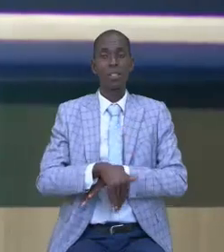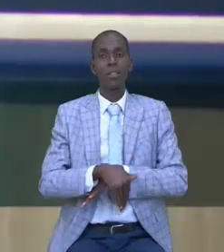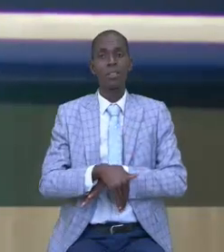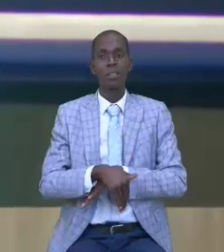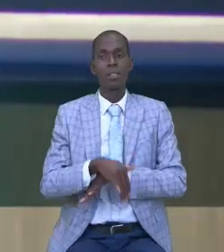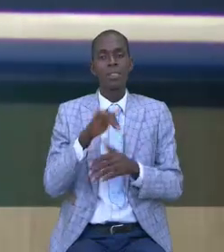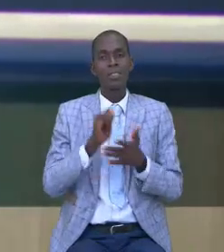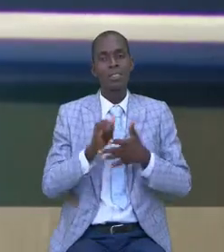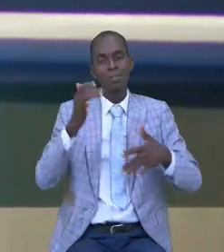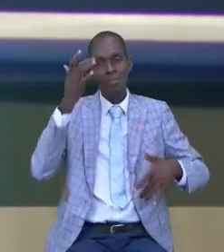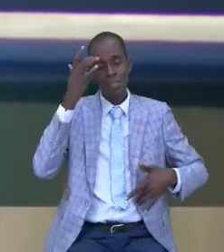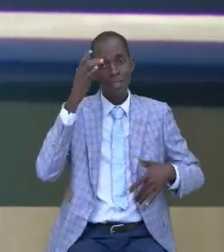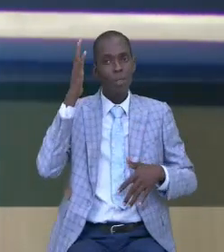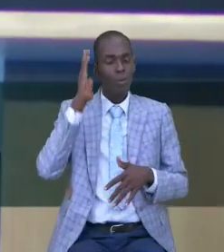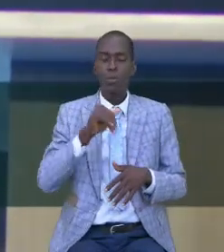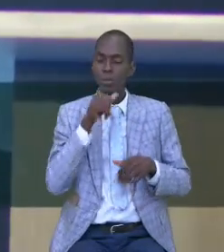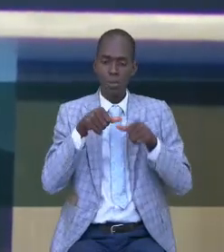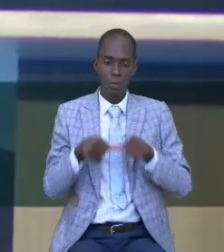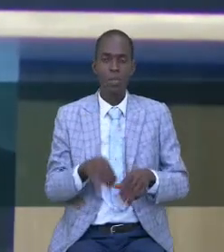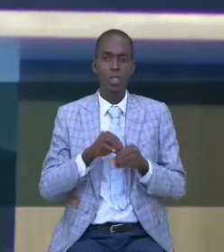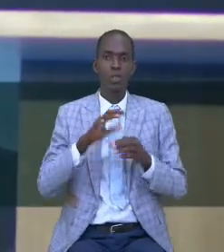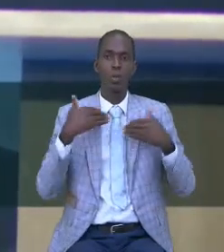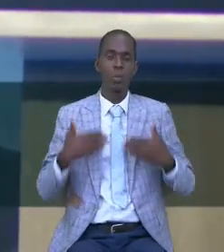that disease will not remain in your body.